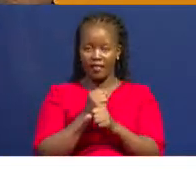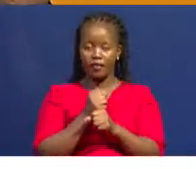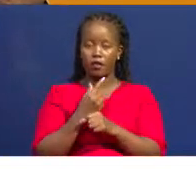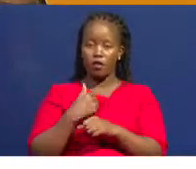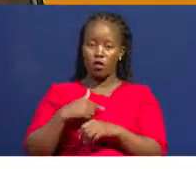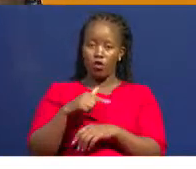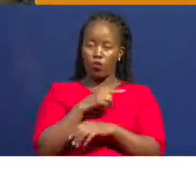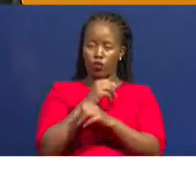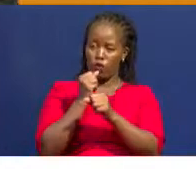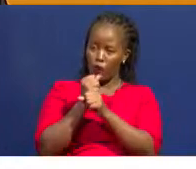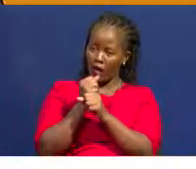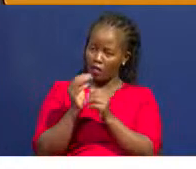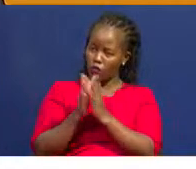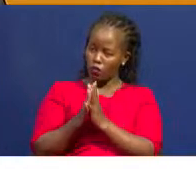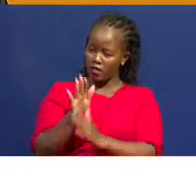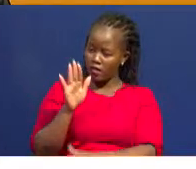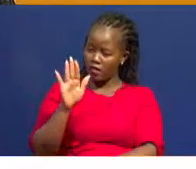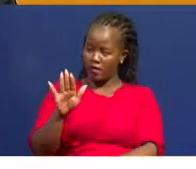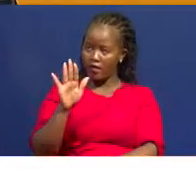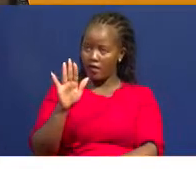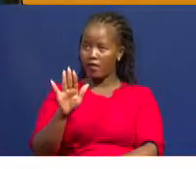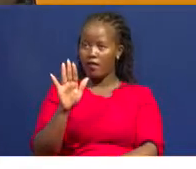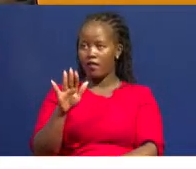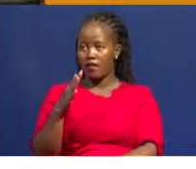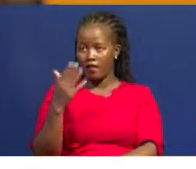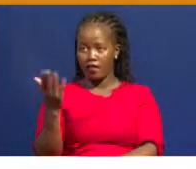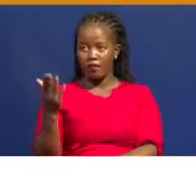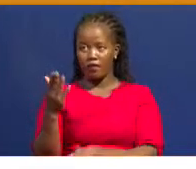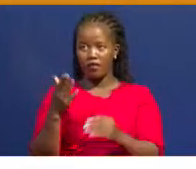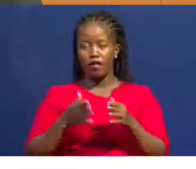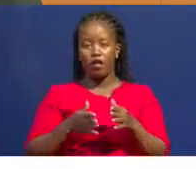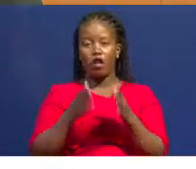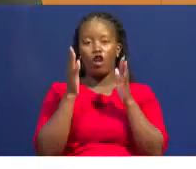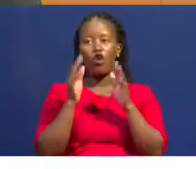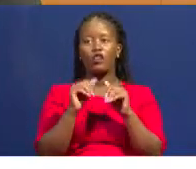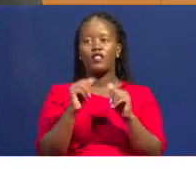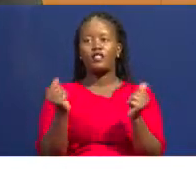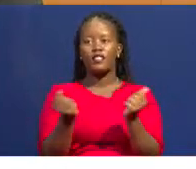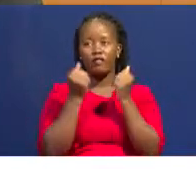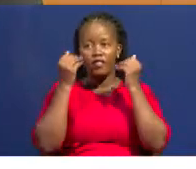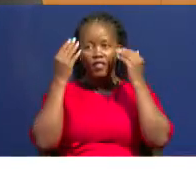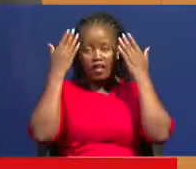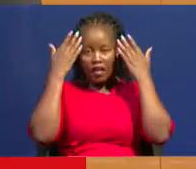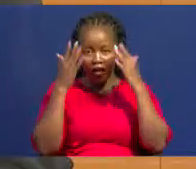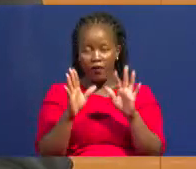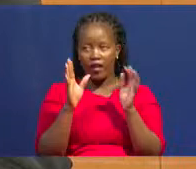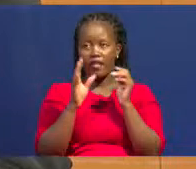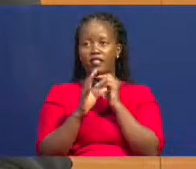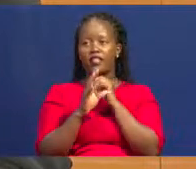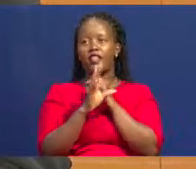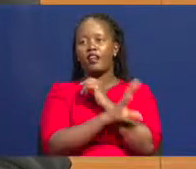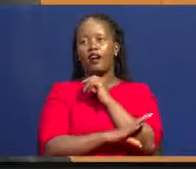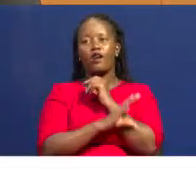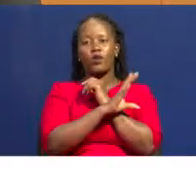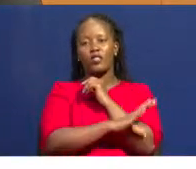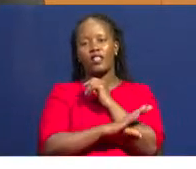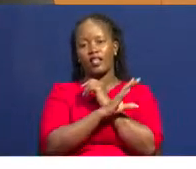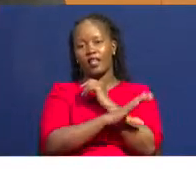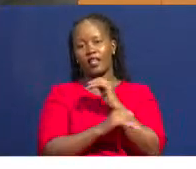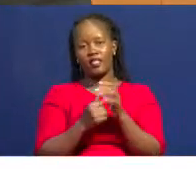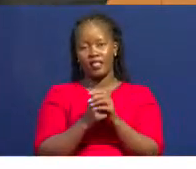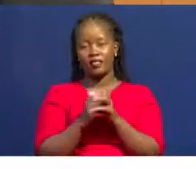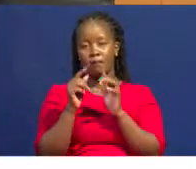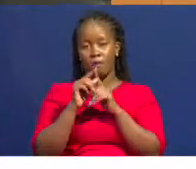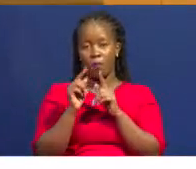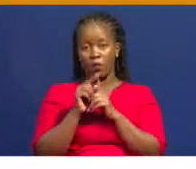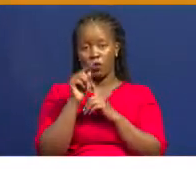them clinics, road safety clinics across the country. And this one brought